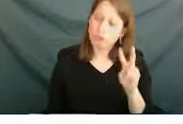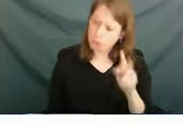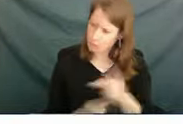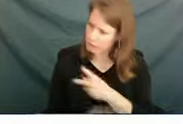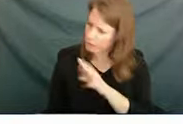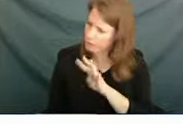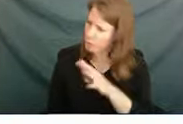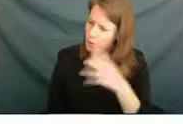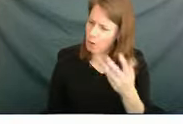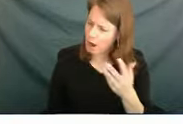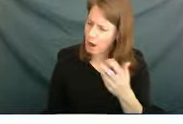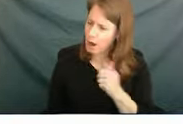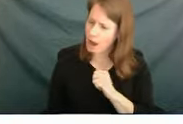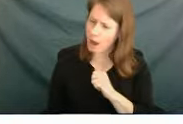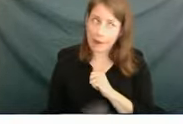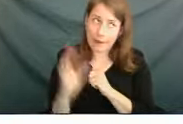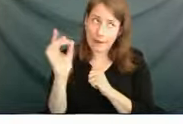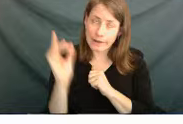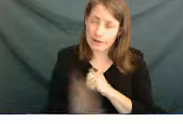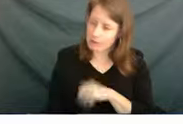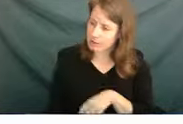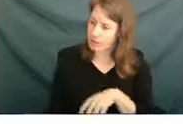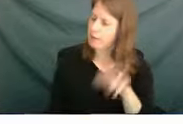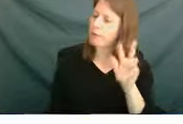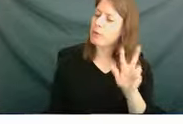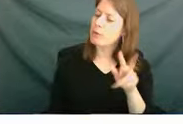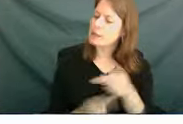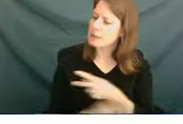What's 3 times 4?